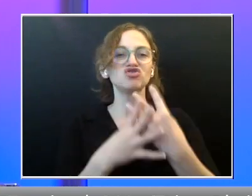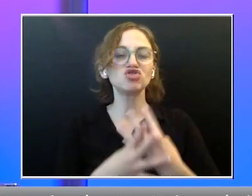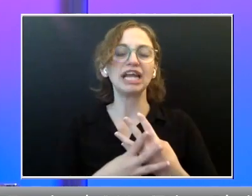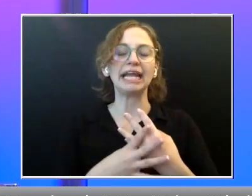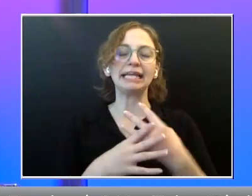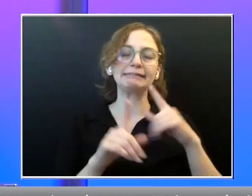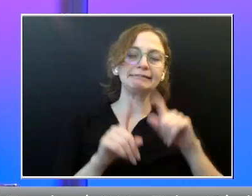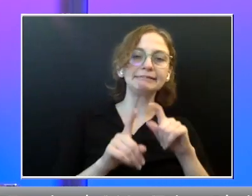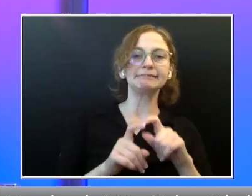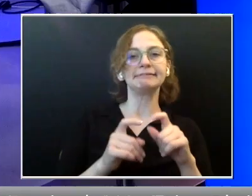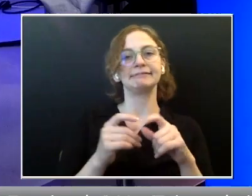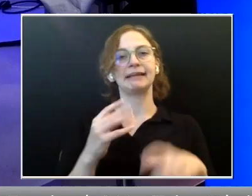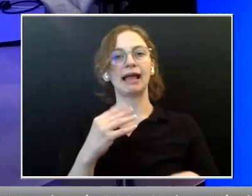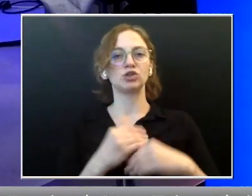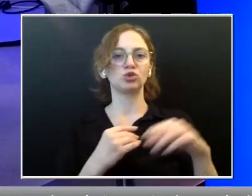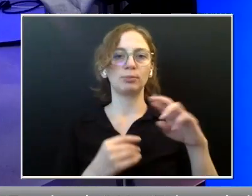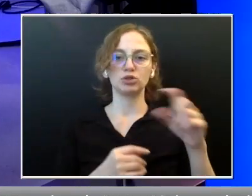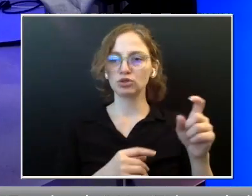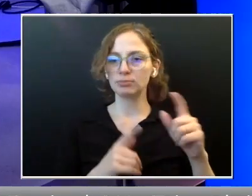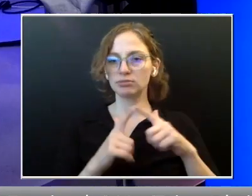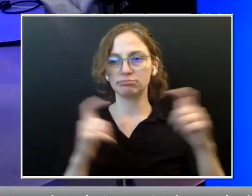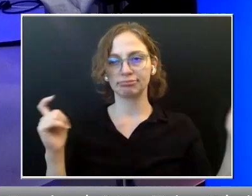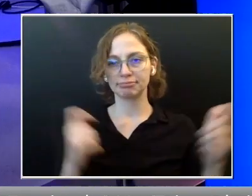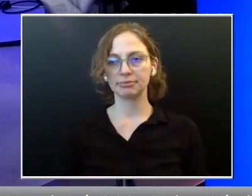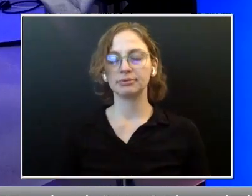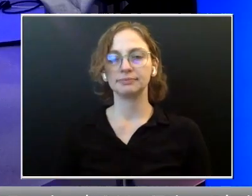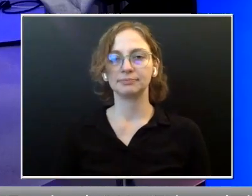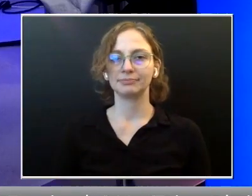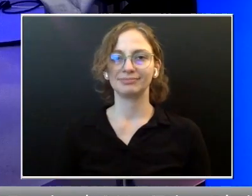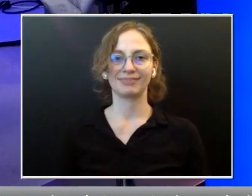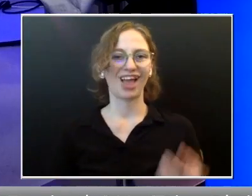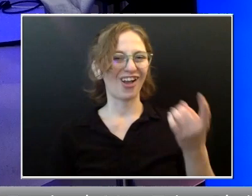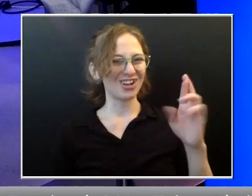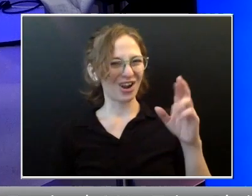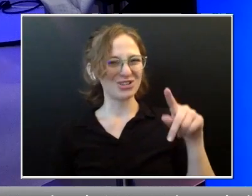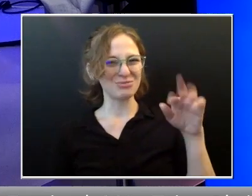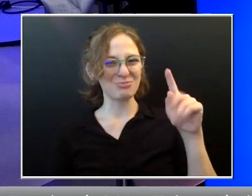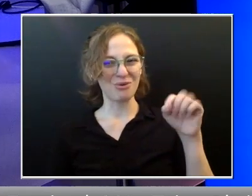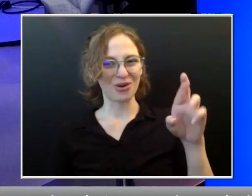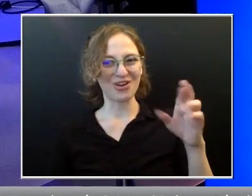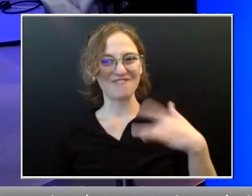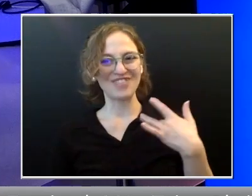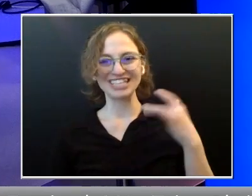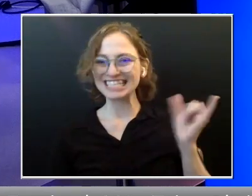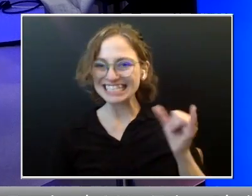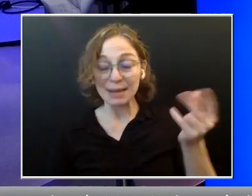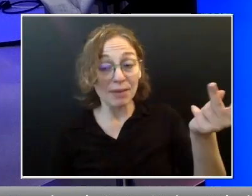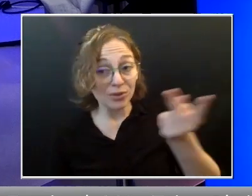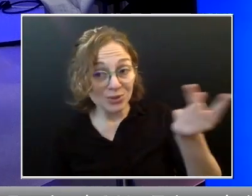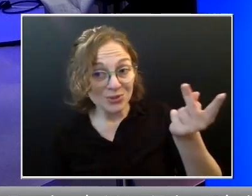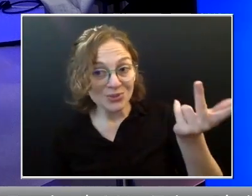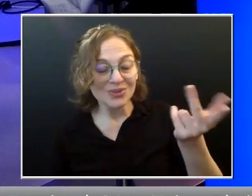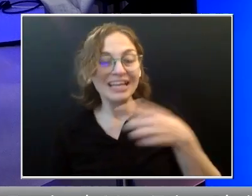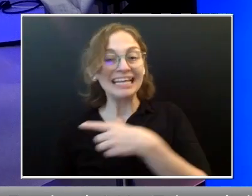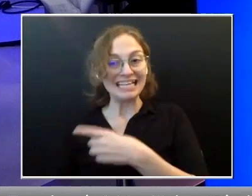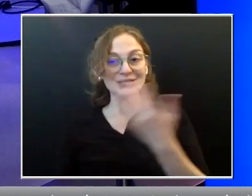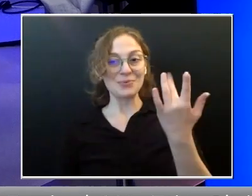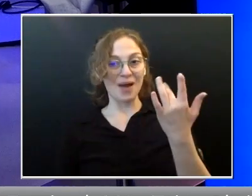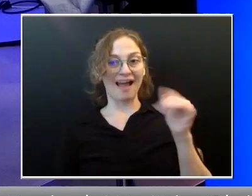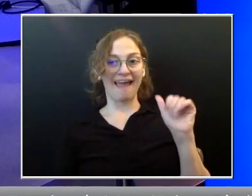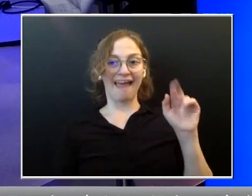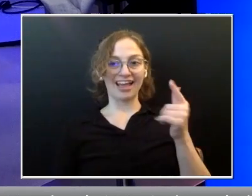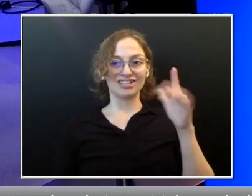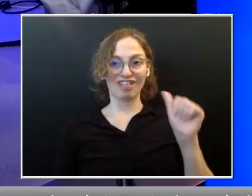like that. So, well, Dr. Porter feels the same way about both you doctors. He's the reason Angela is here. He said, I've got 3 amazing women, 2